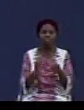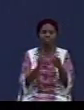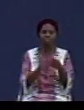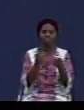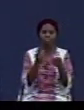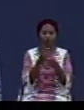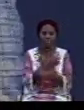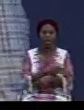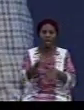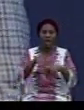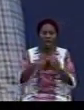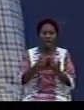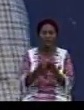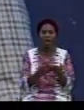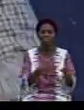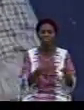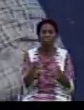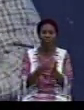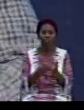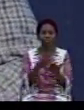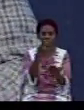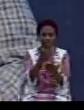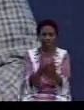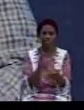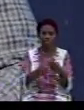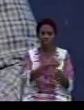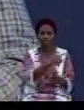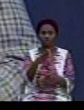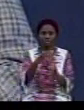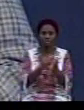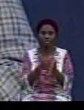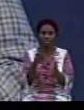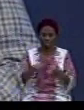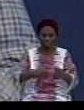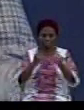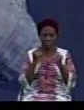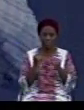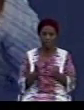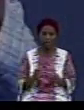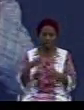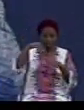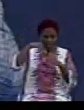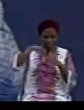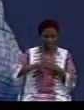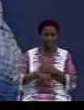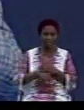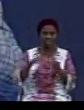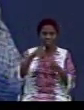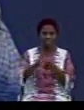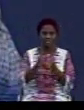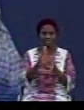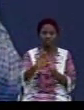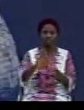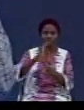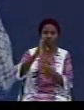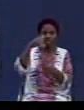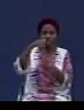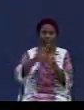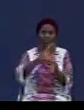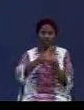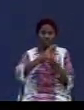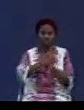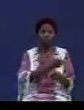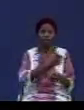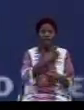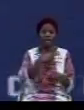you? That the power internally, externally, in your spirit, in your soul, and in your body,